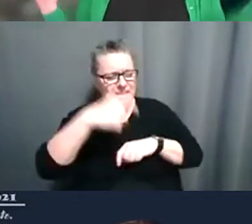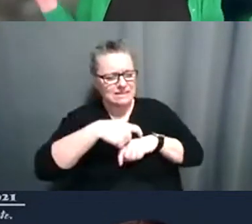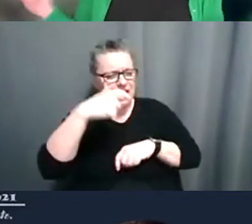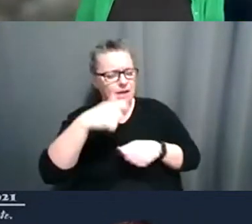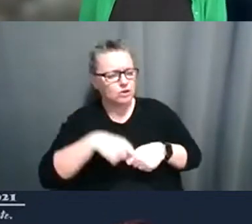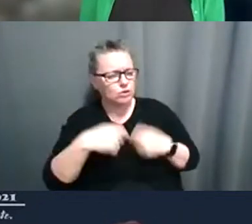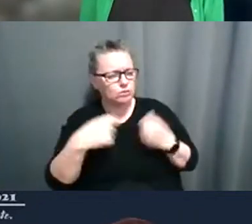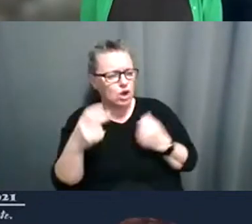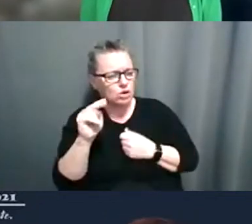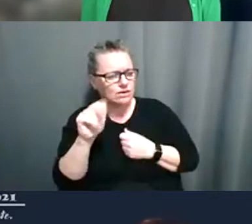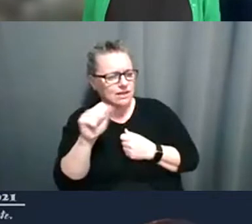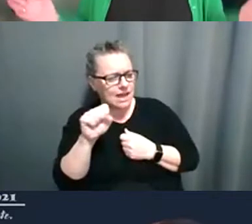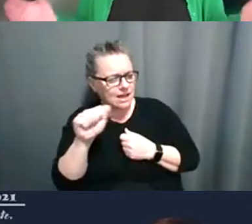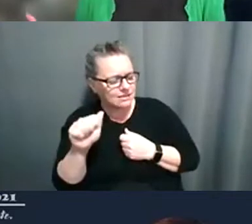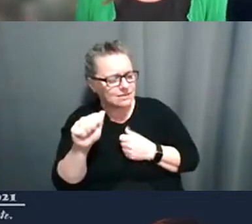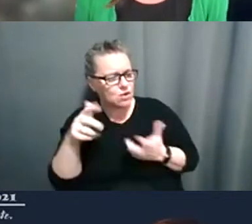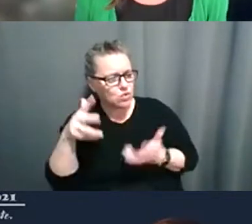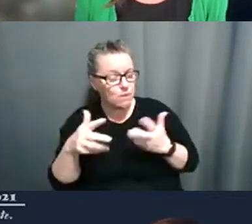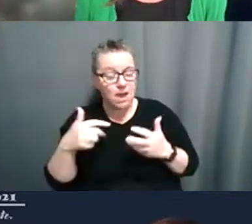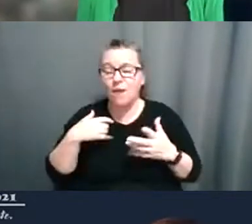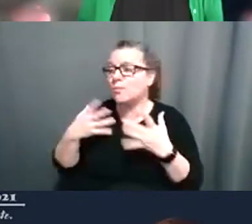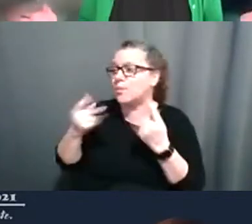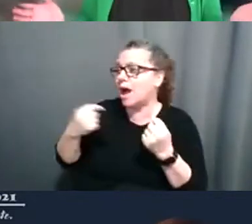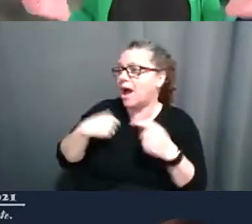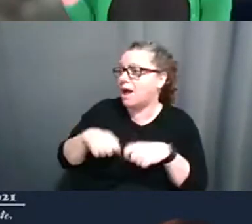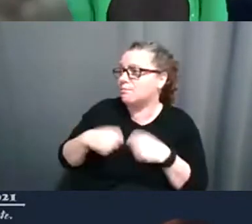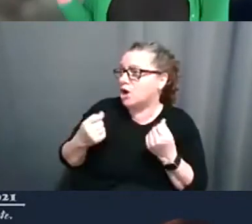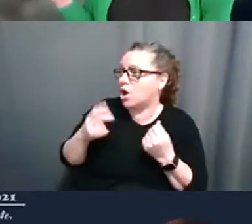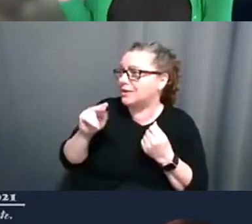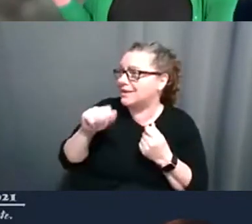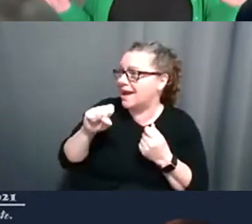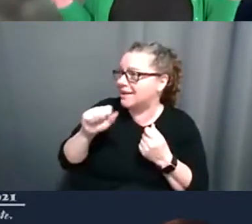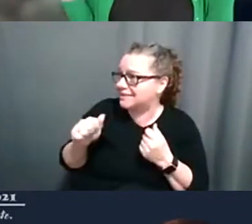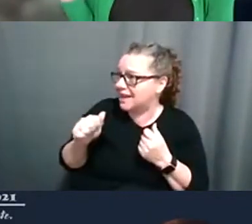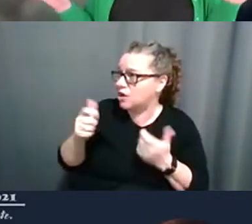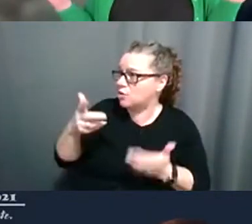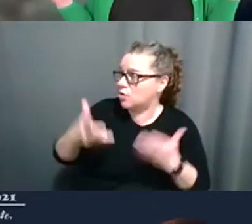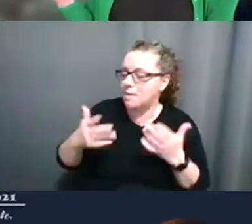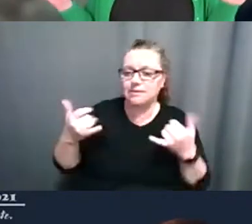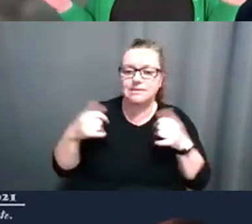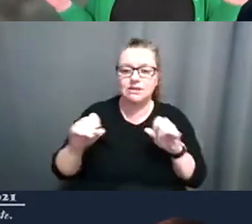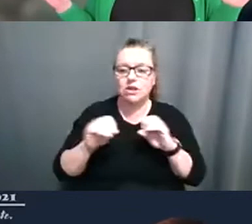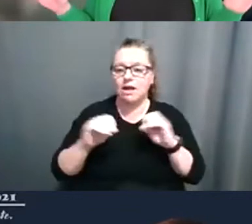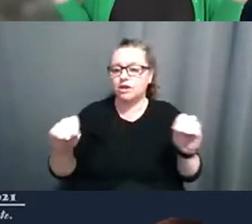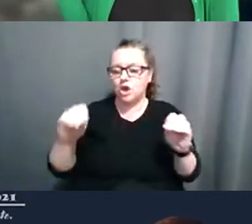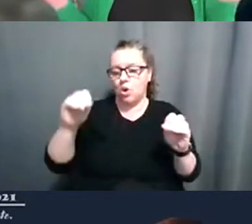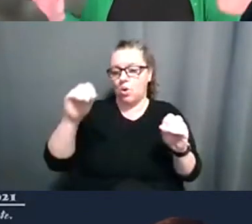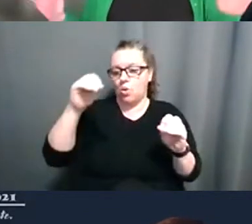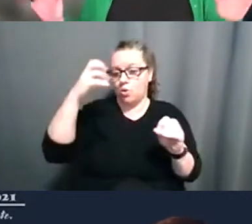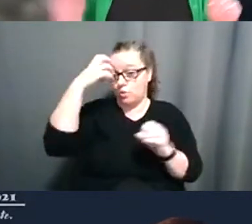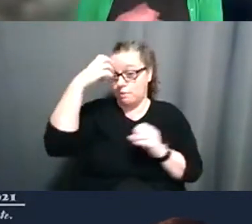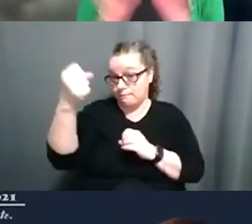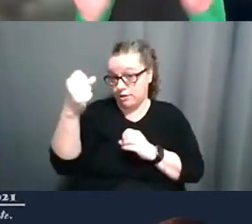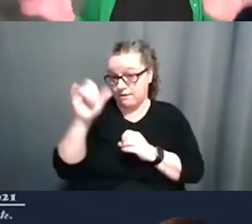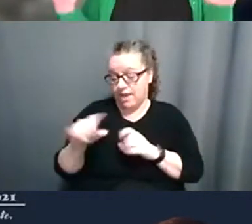NASA robot. And I was like, I broke the NASA robot? I still have no memory of breaking the robotic arm, but I do trust